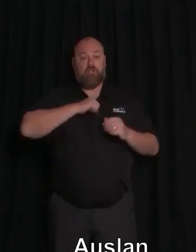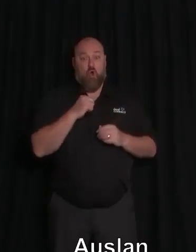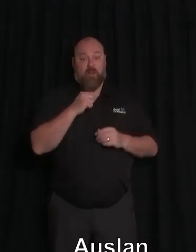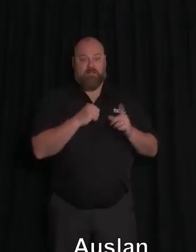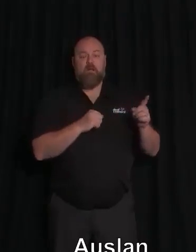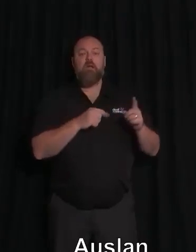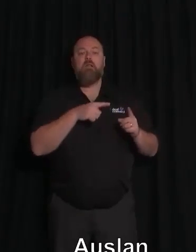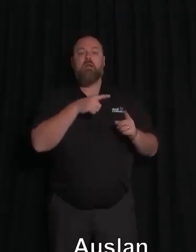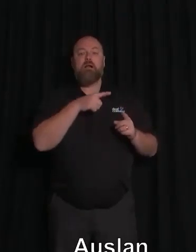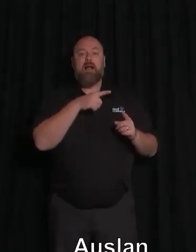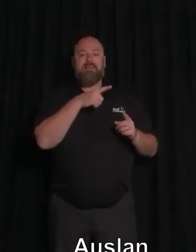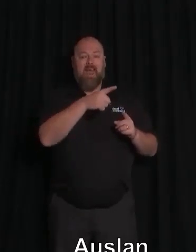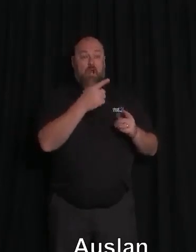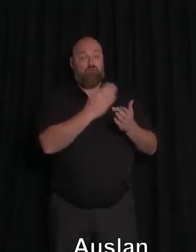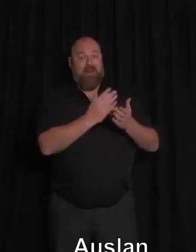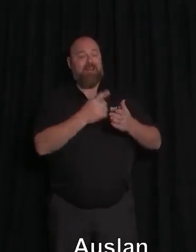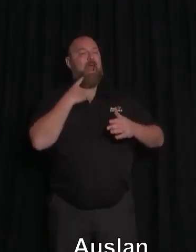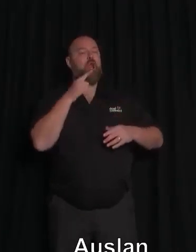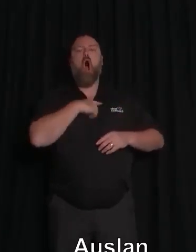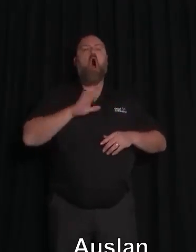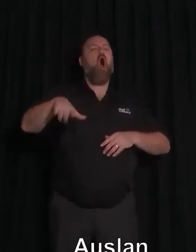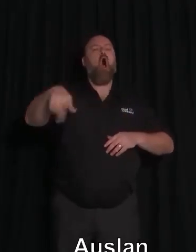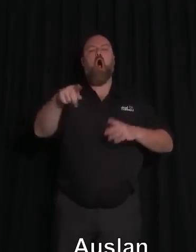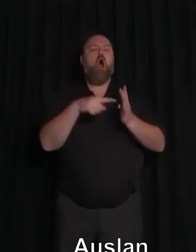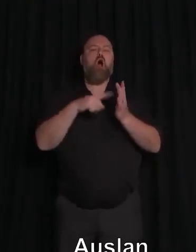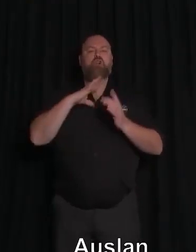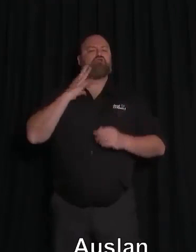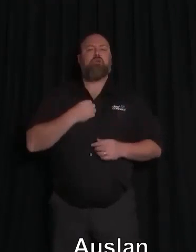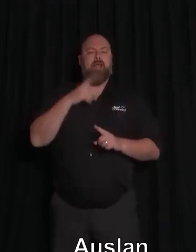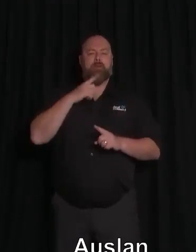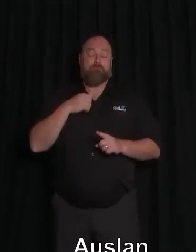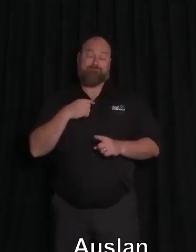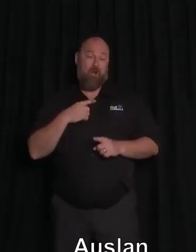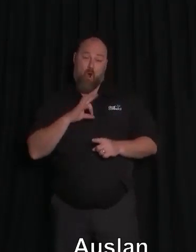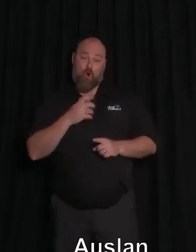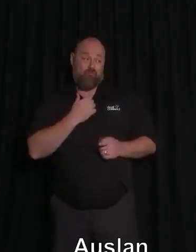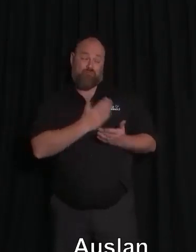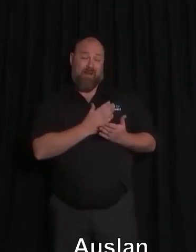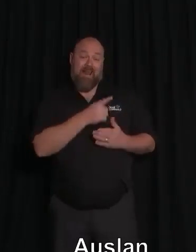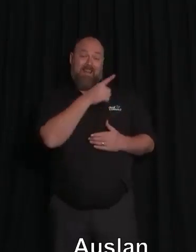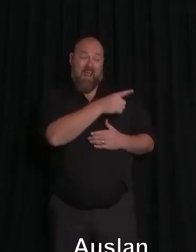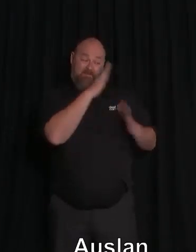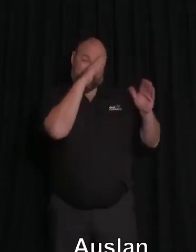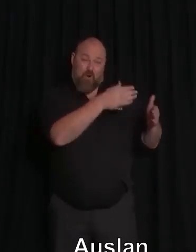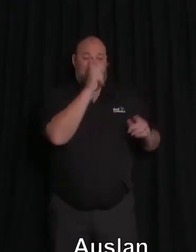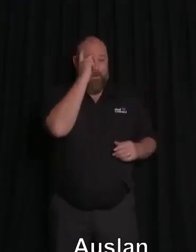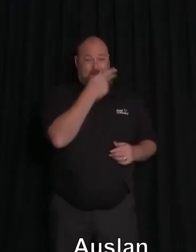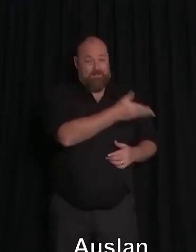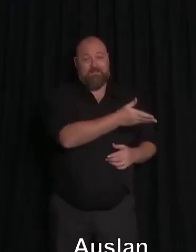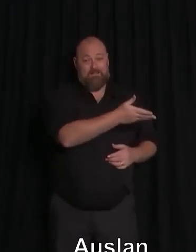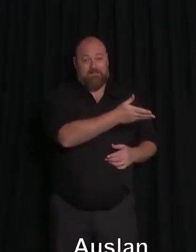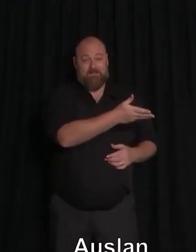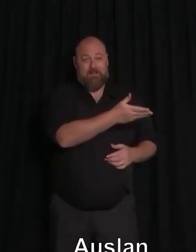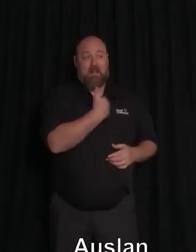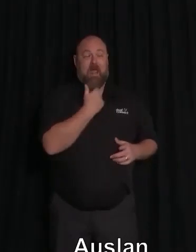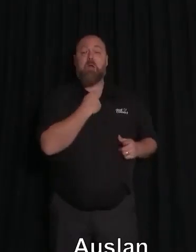on the surface are about trans people, but in fact they are there in order for conservative and very right-wing political parties and politicians to